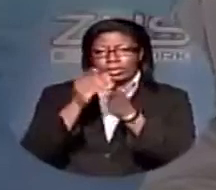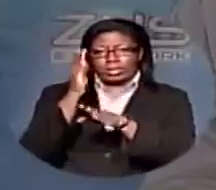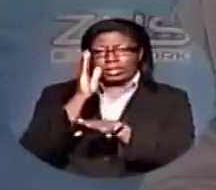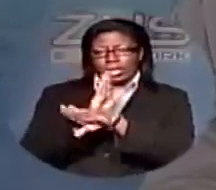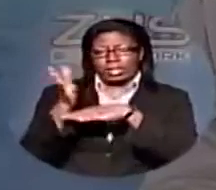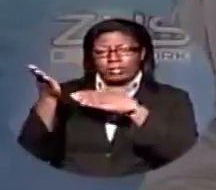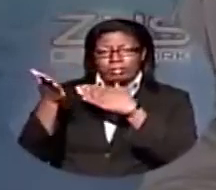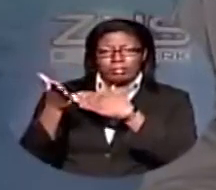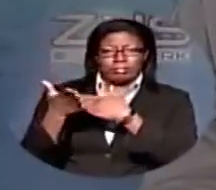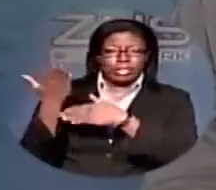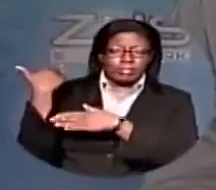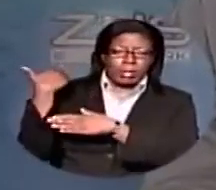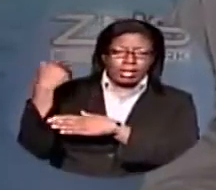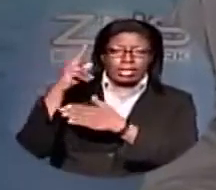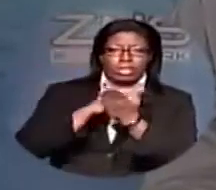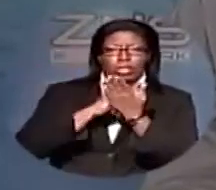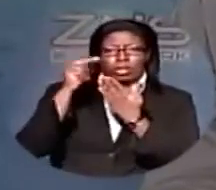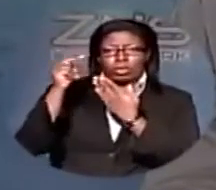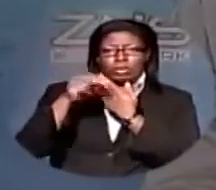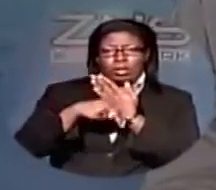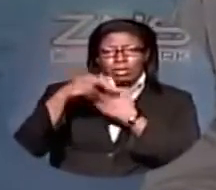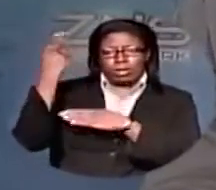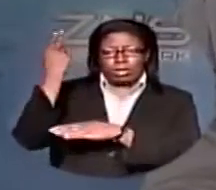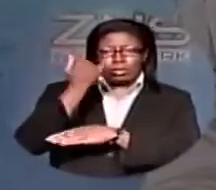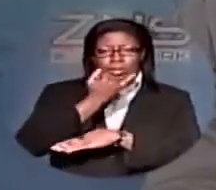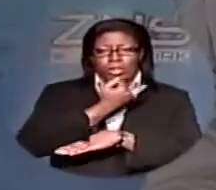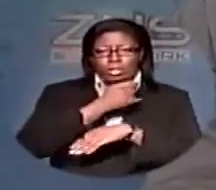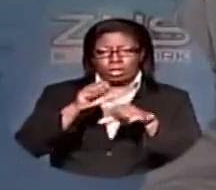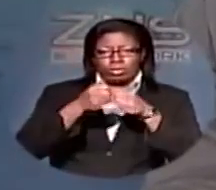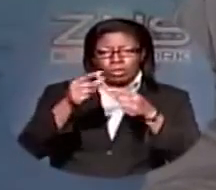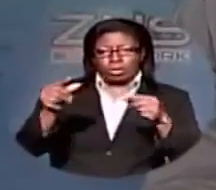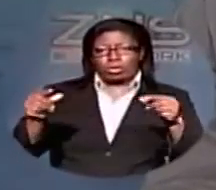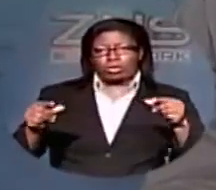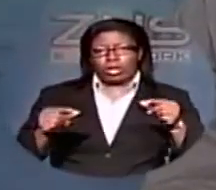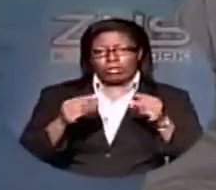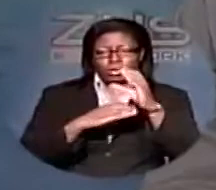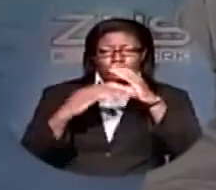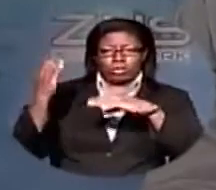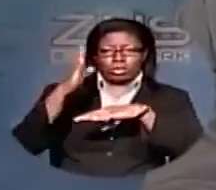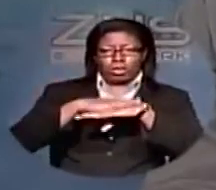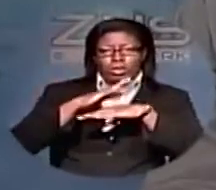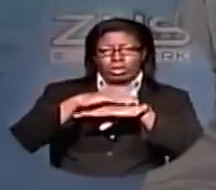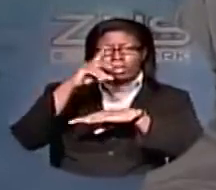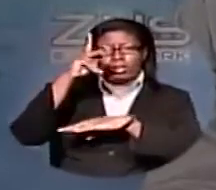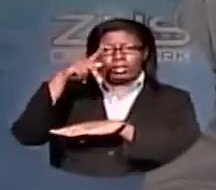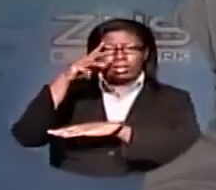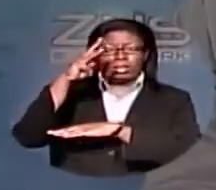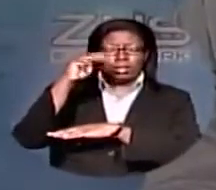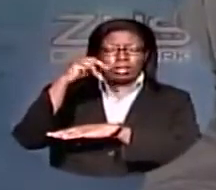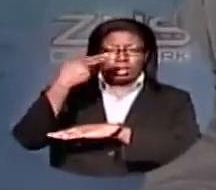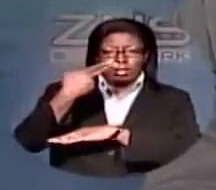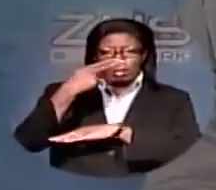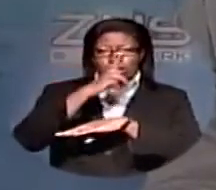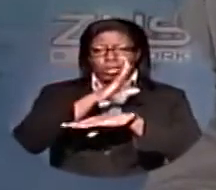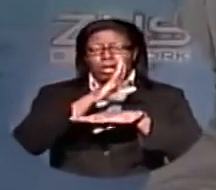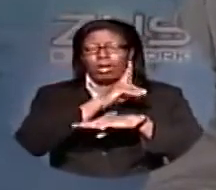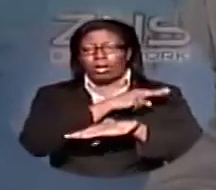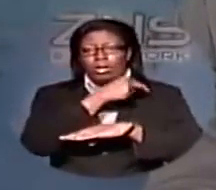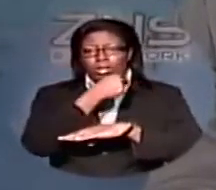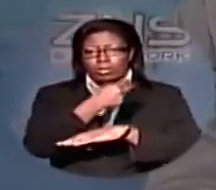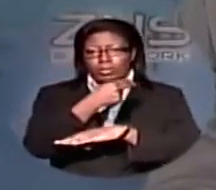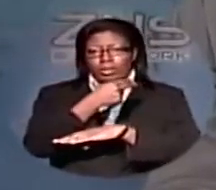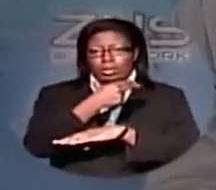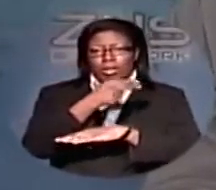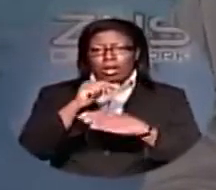It was back in November when Prime Minister Hubert Ingraham broke ground for construction on the Princess Margaret Hospital's $52 million critical